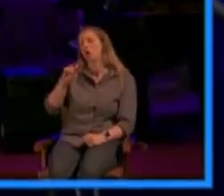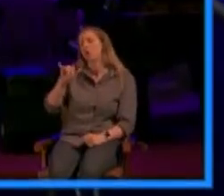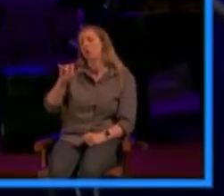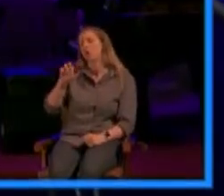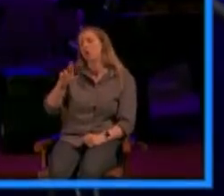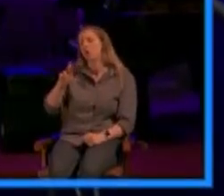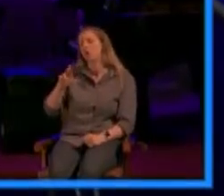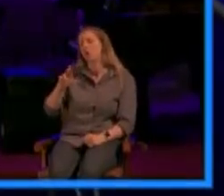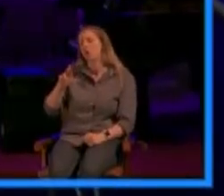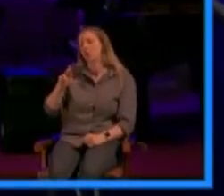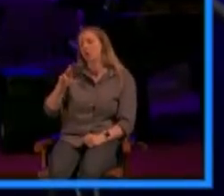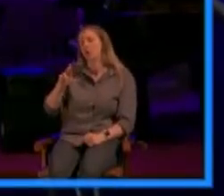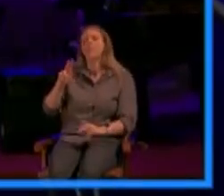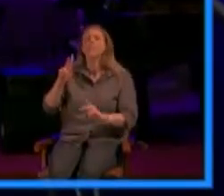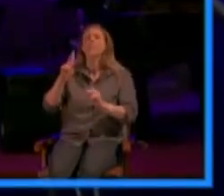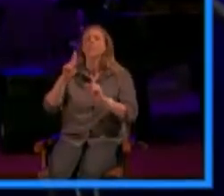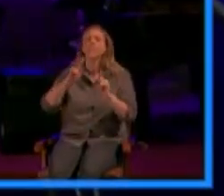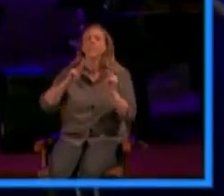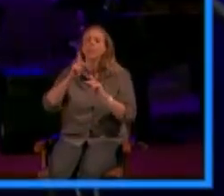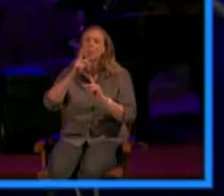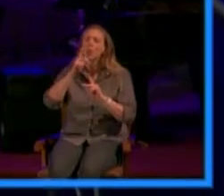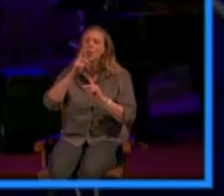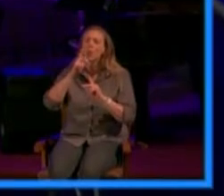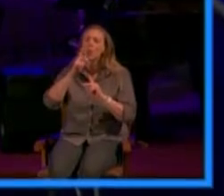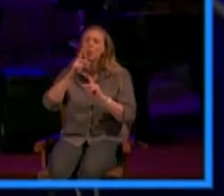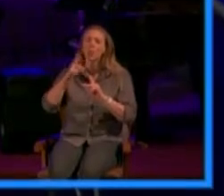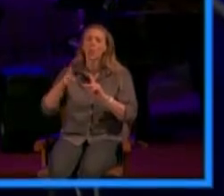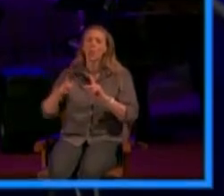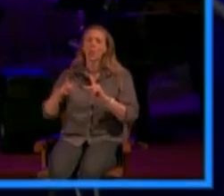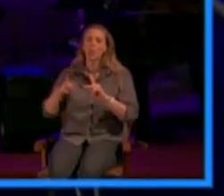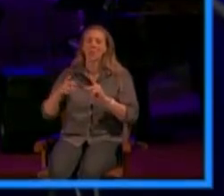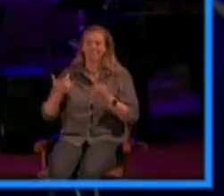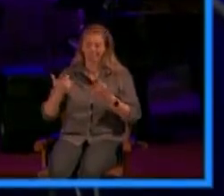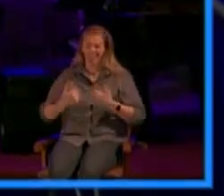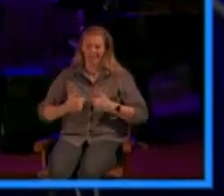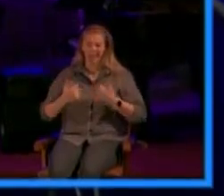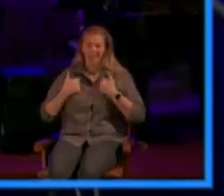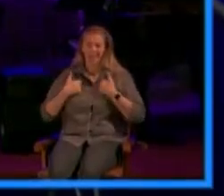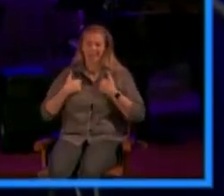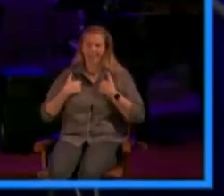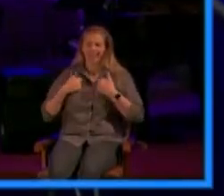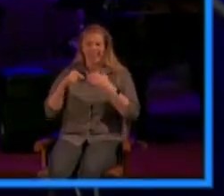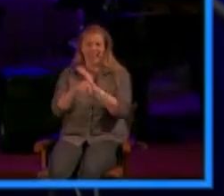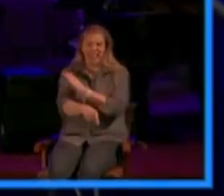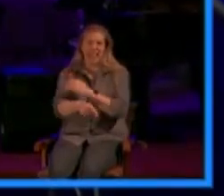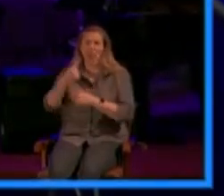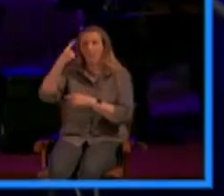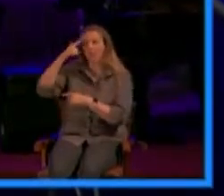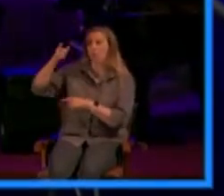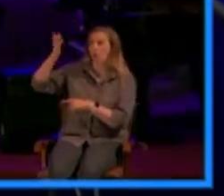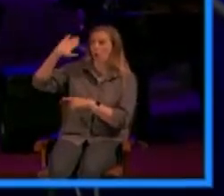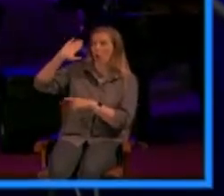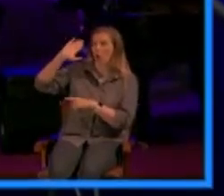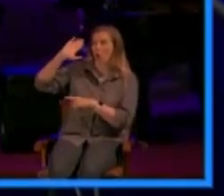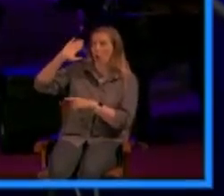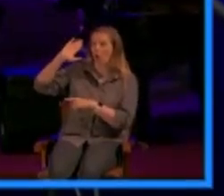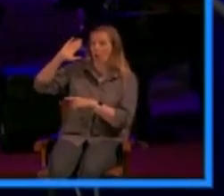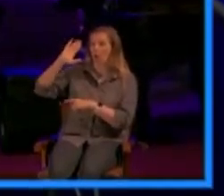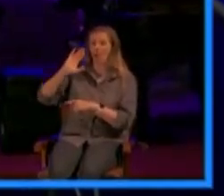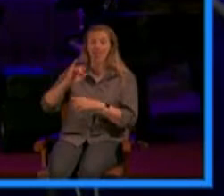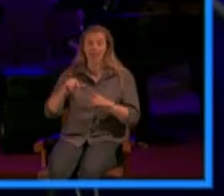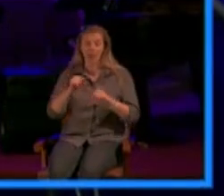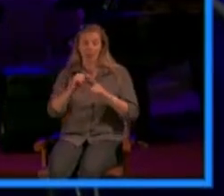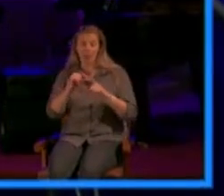their life as martyrs. Now, the word martyr, you may be familiar, but the biblical word martyr, literally